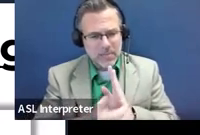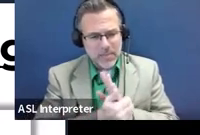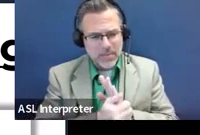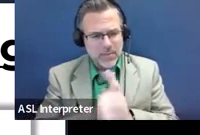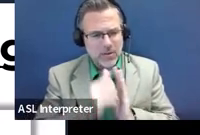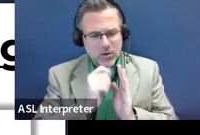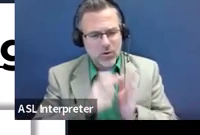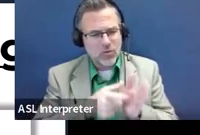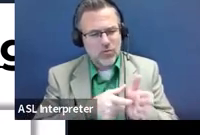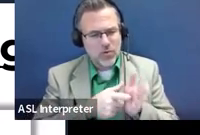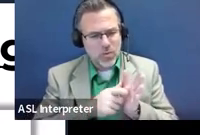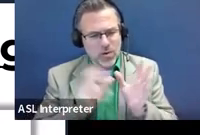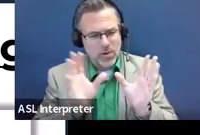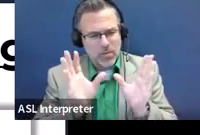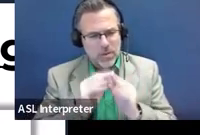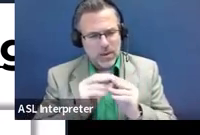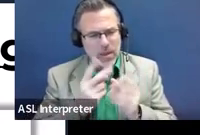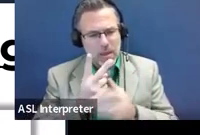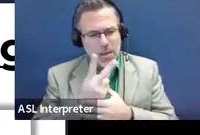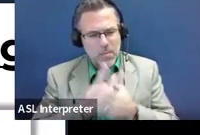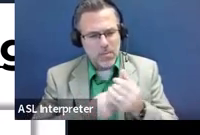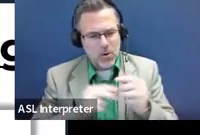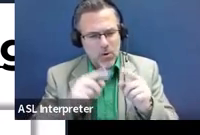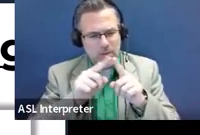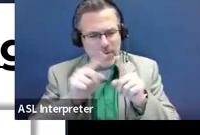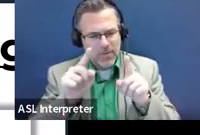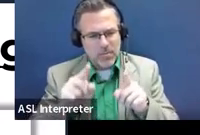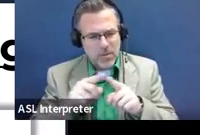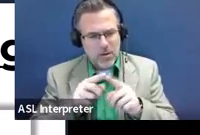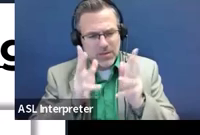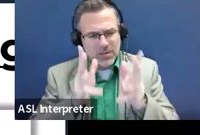both of these boxes left blank?